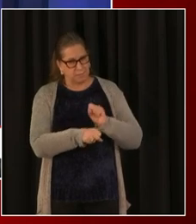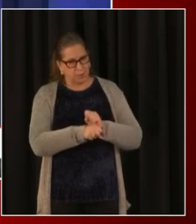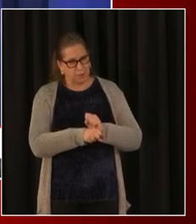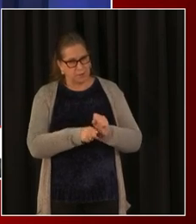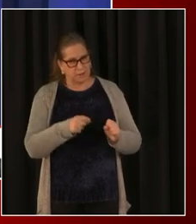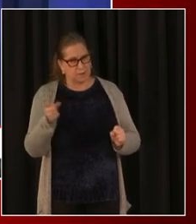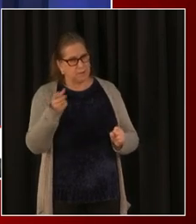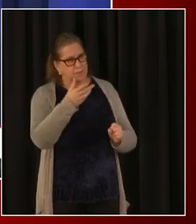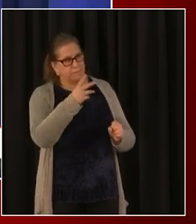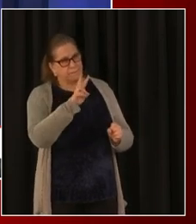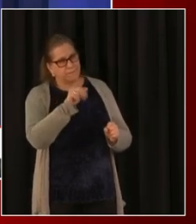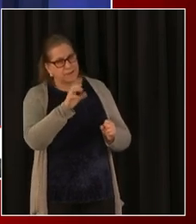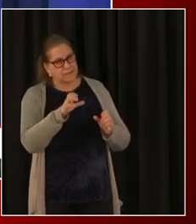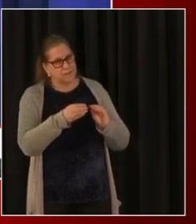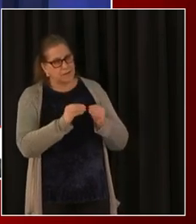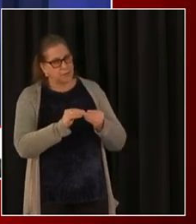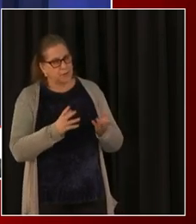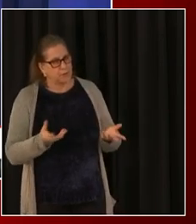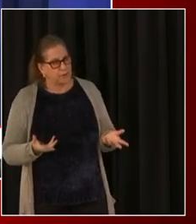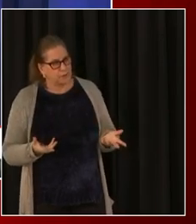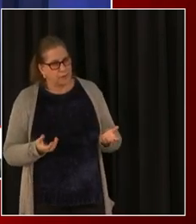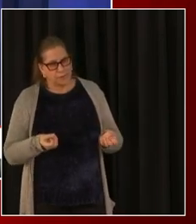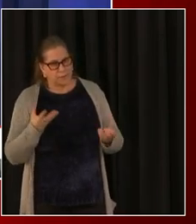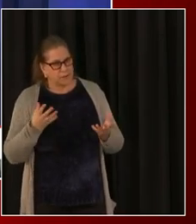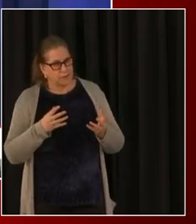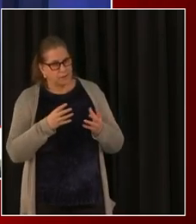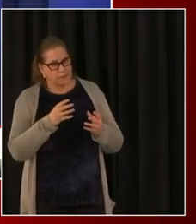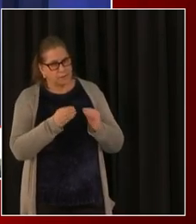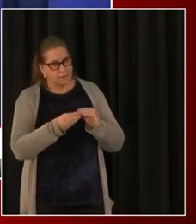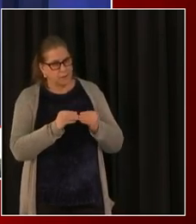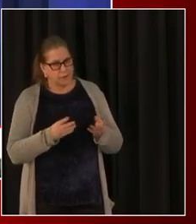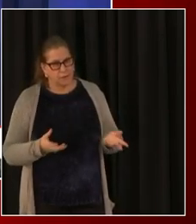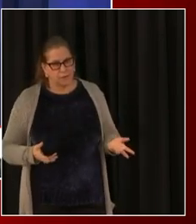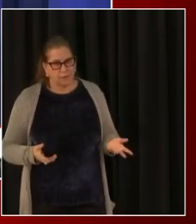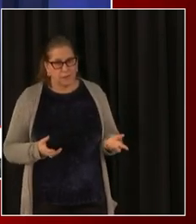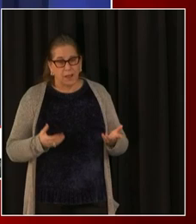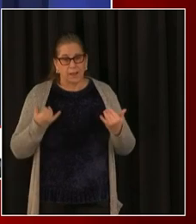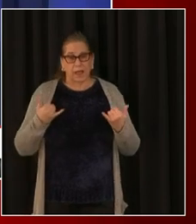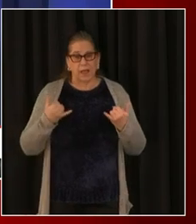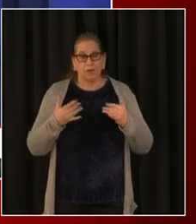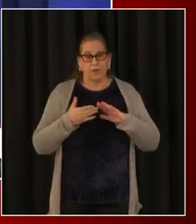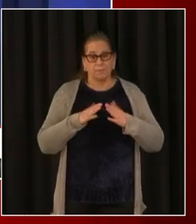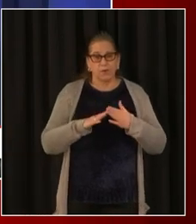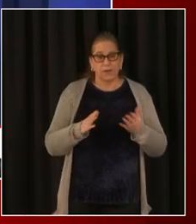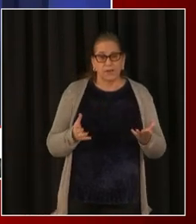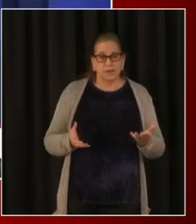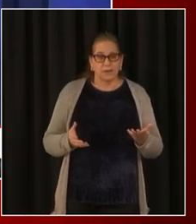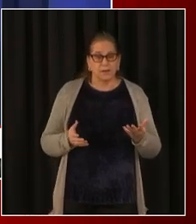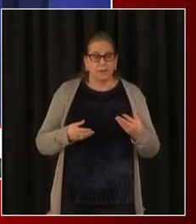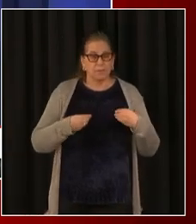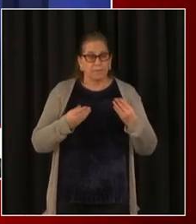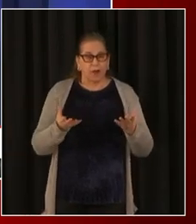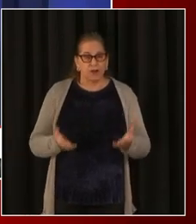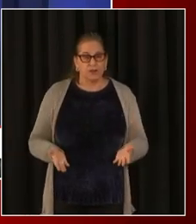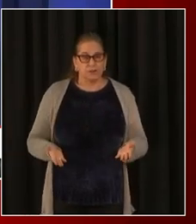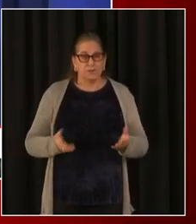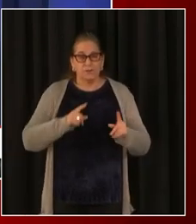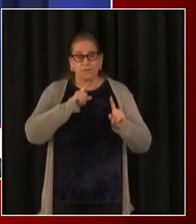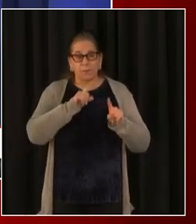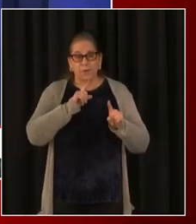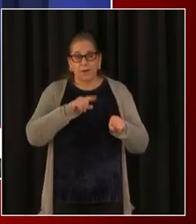are you seeing as far as wastage? So now that we have of the community providers reporting, we can start to get to